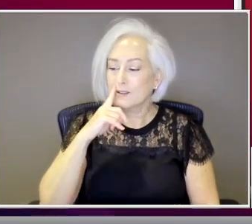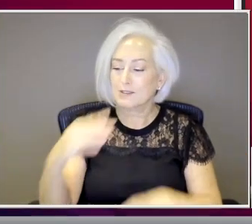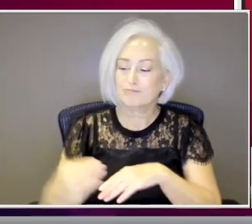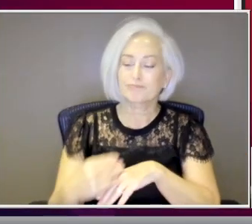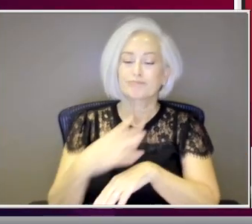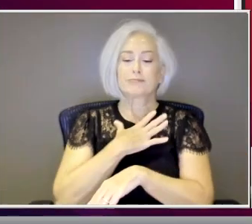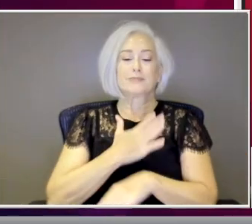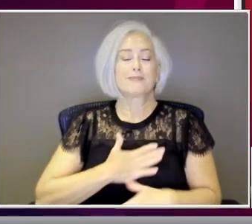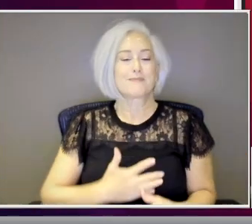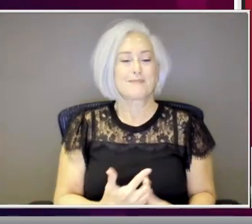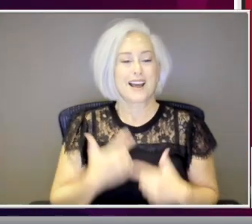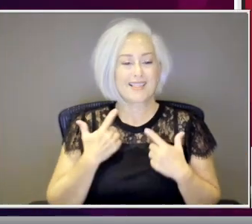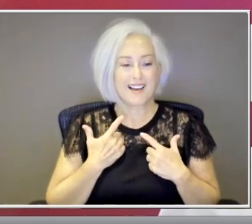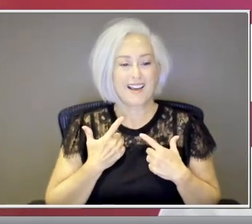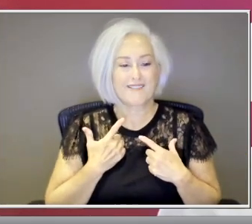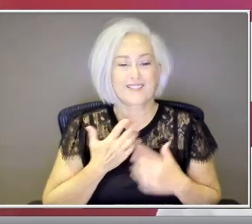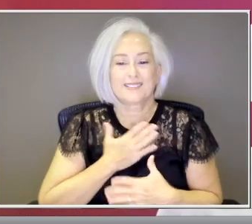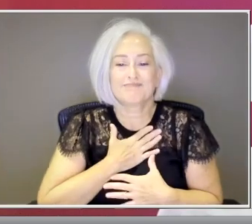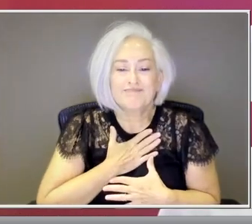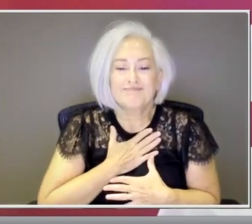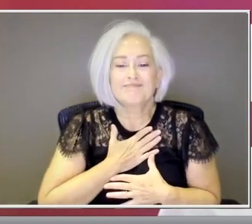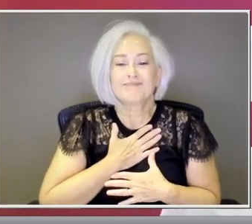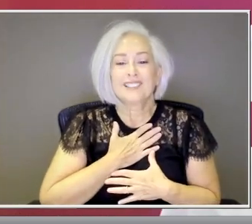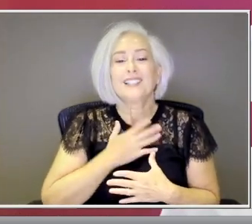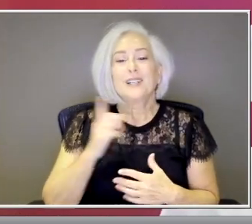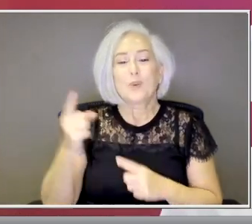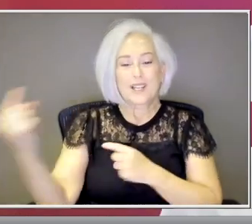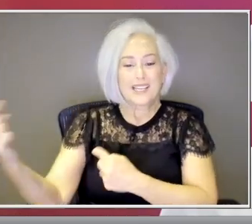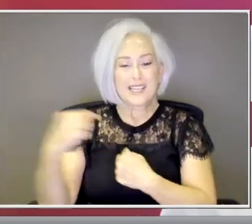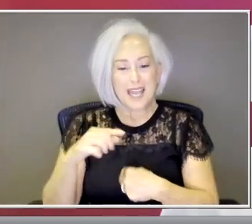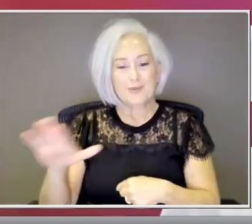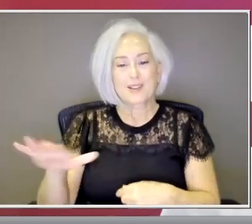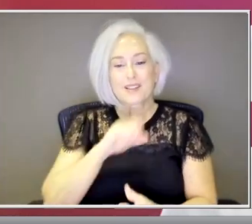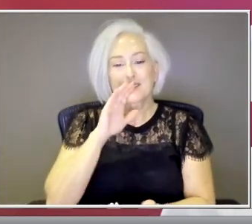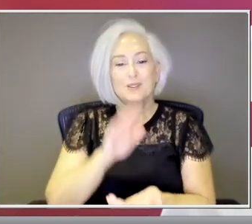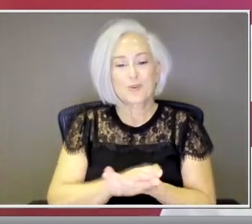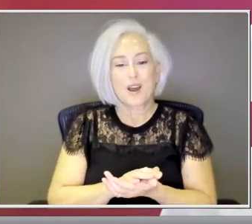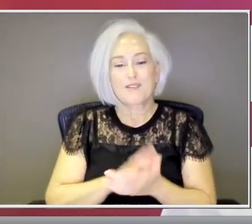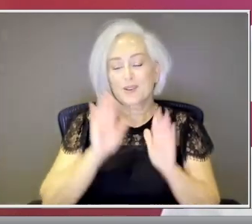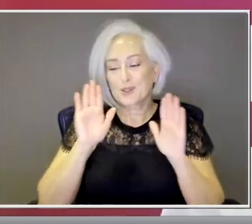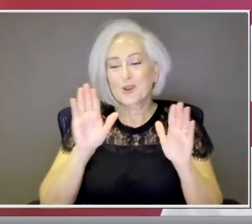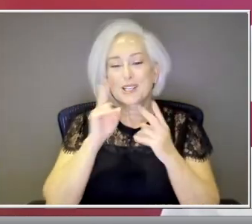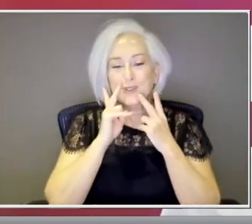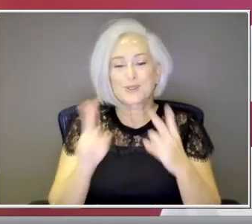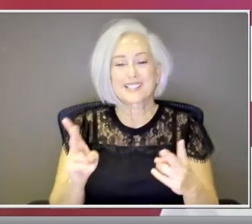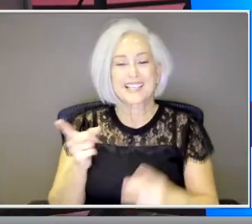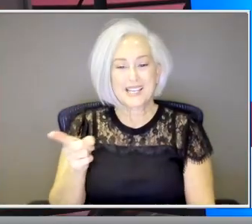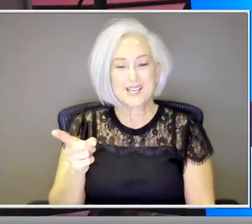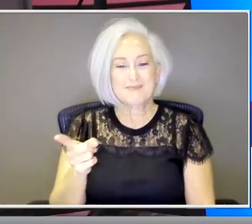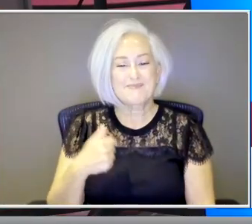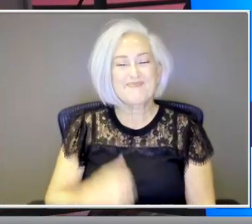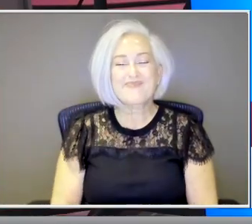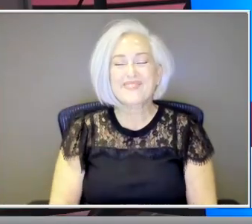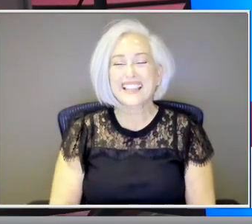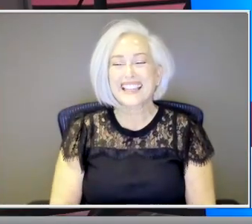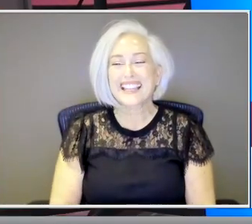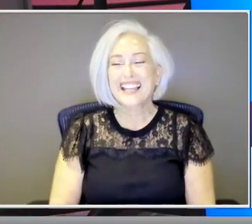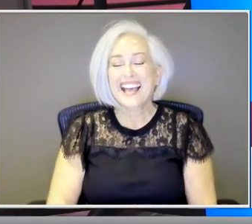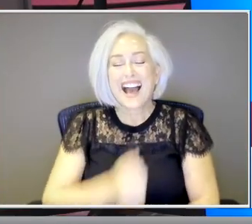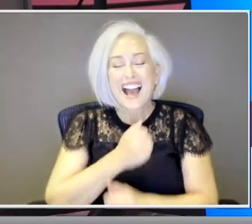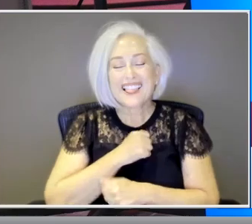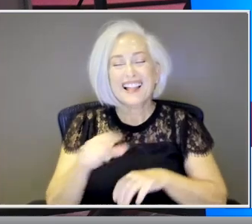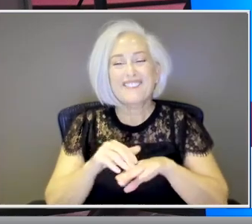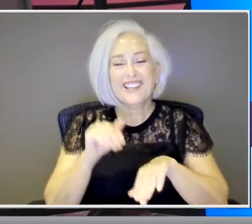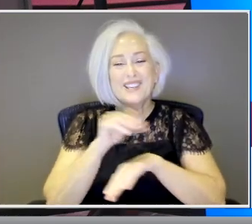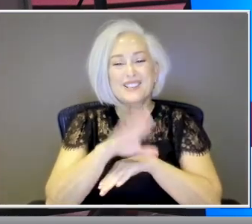so when he came to visit, and his wife, it was just so great to see. So I included that today. I love that you submitted pictures of